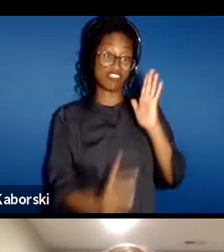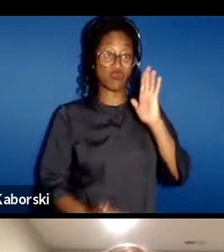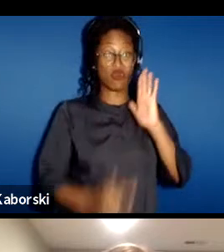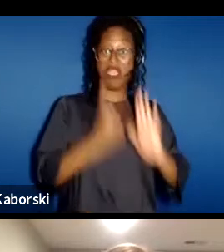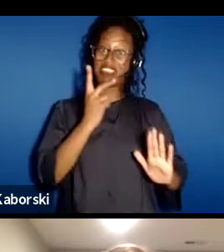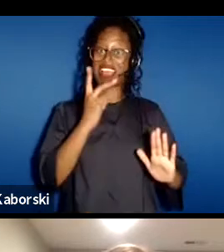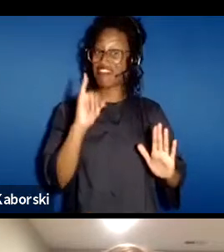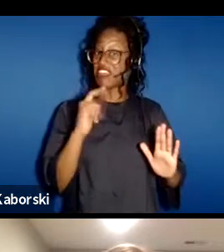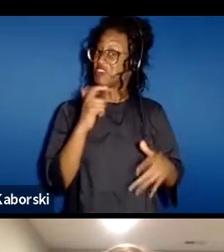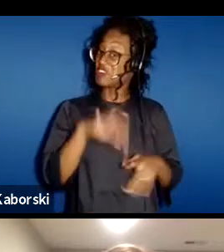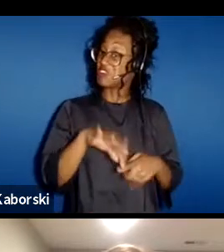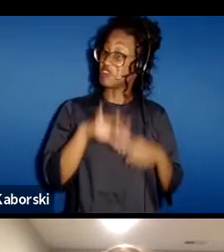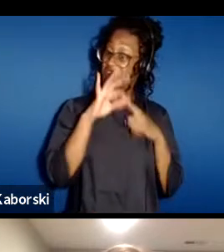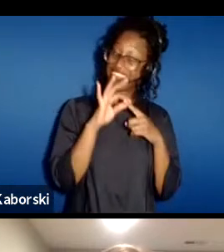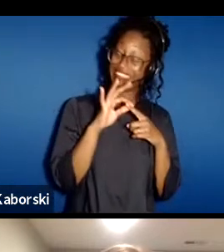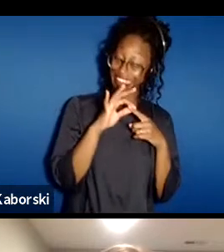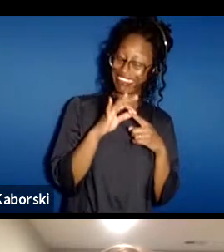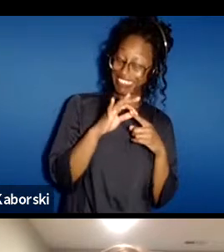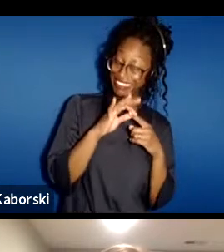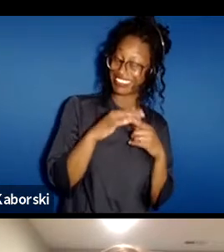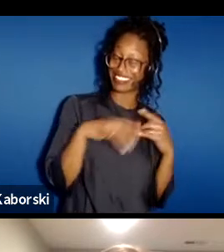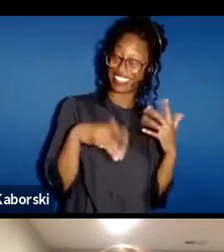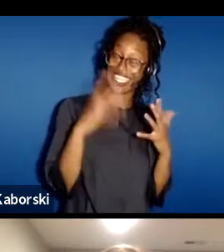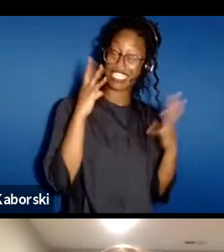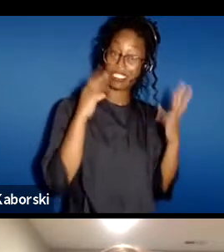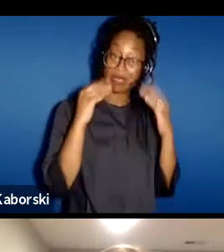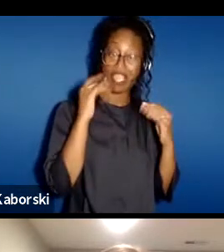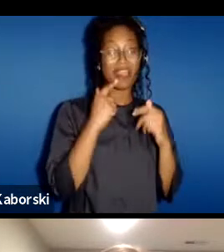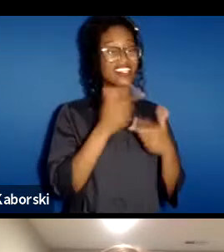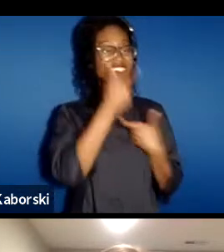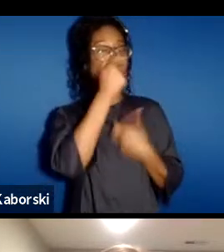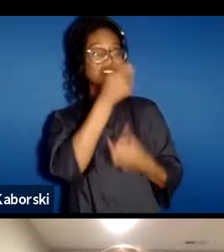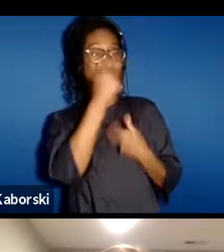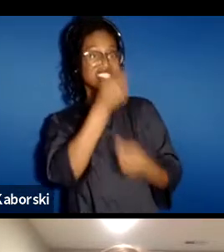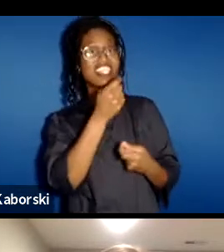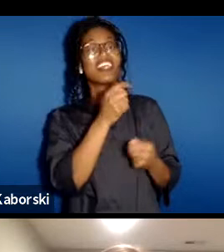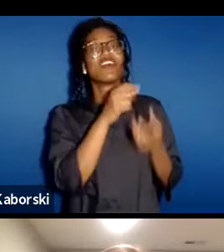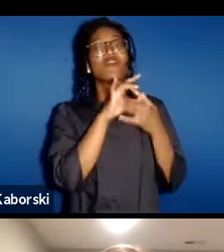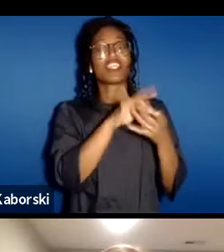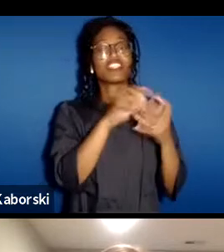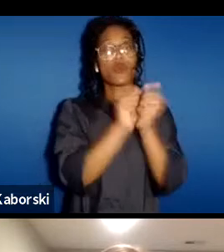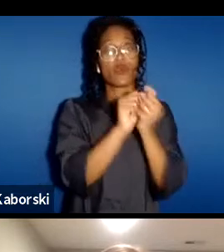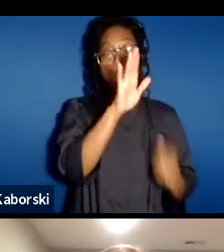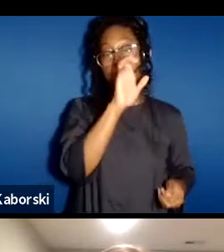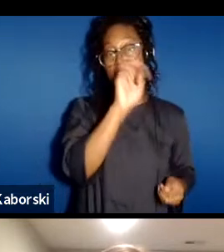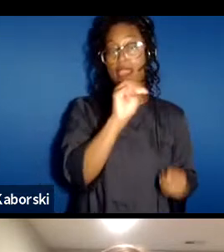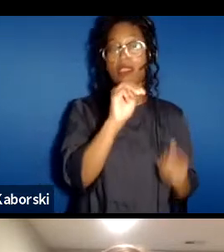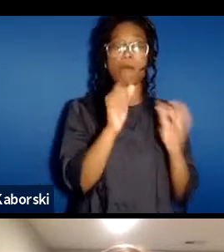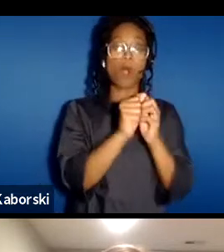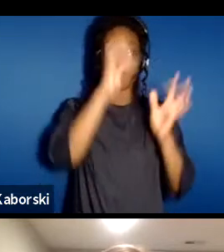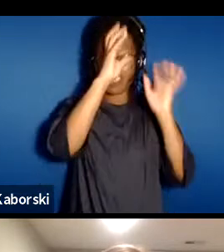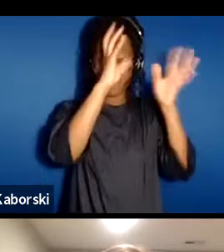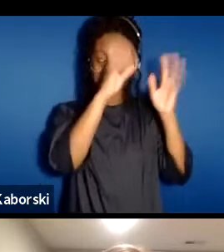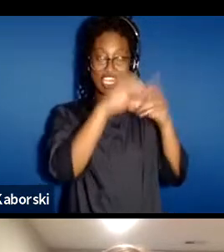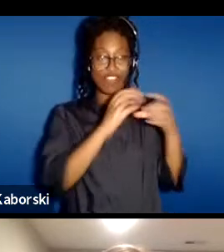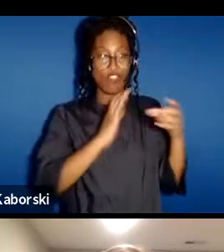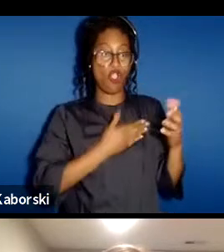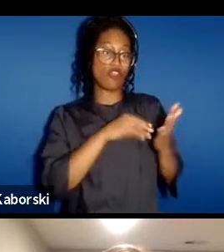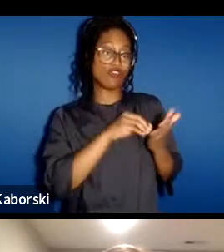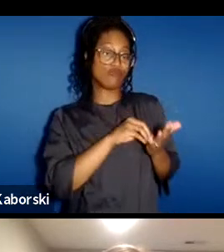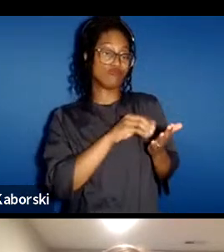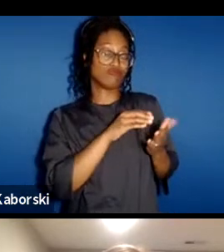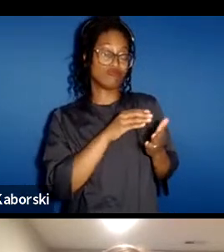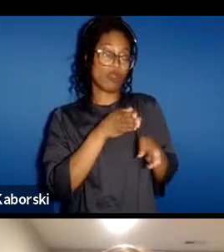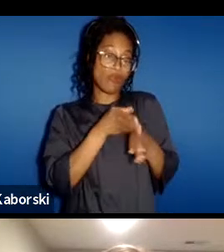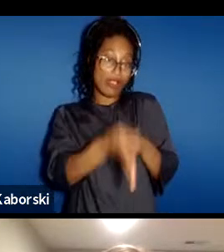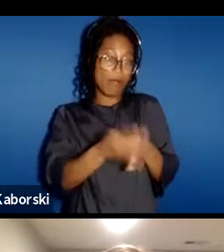as a creative. But we had an interesting relationship with Beam for a long time. We're more their innovation agency of record. So we got